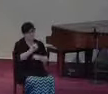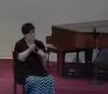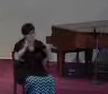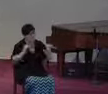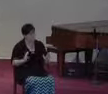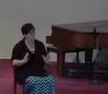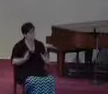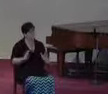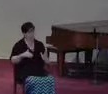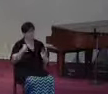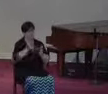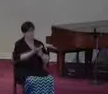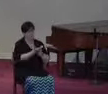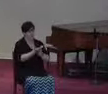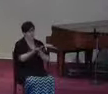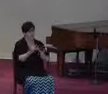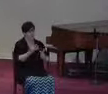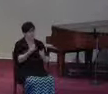but Simeon knew